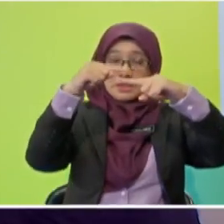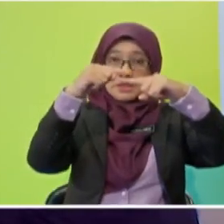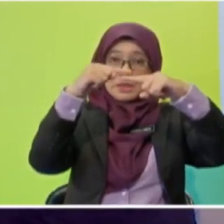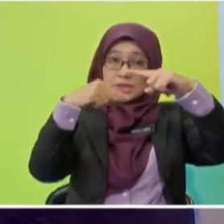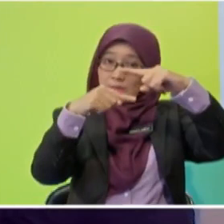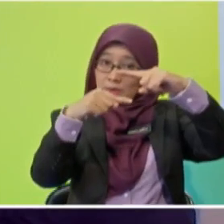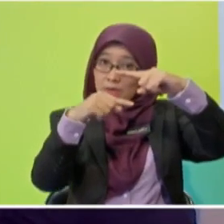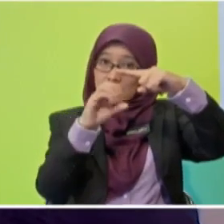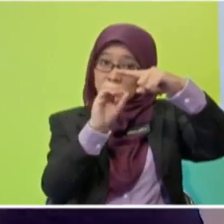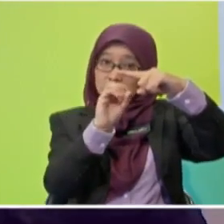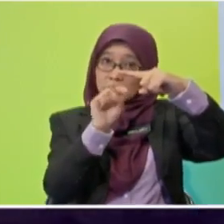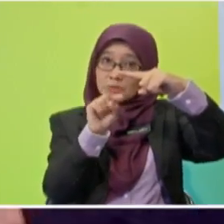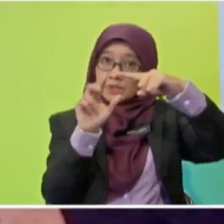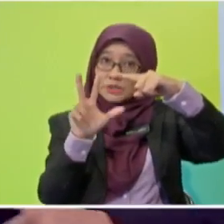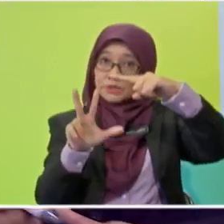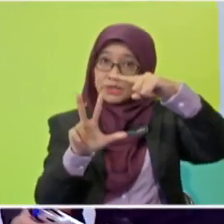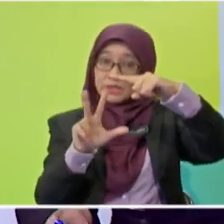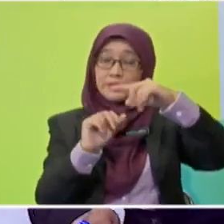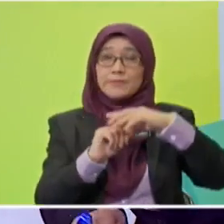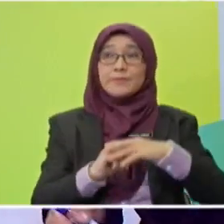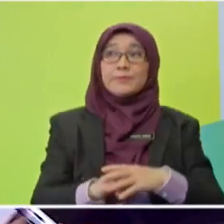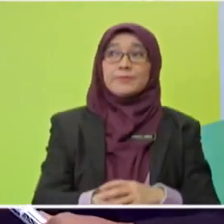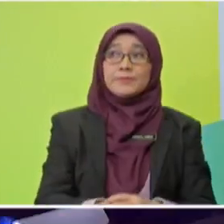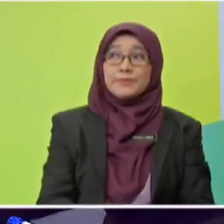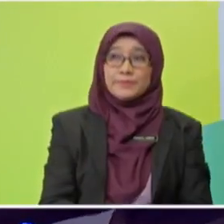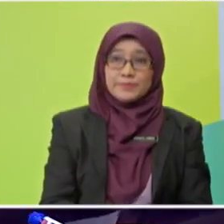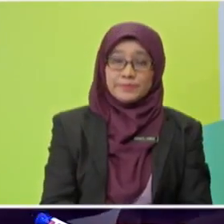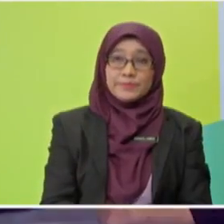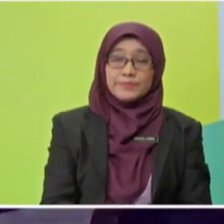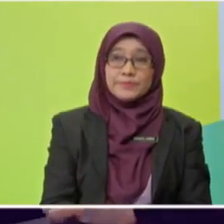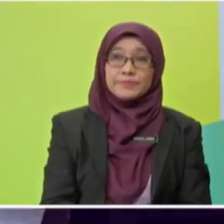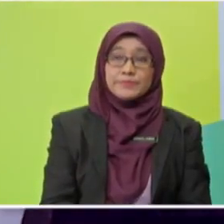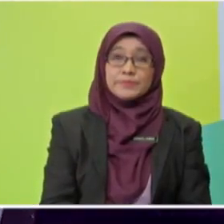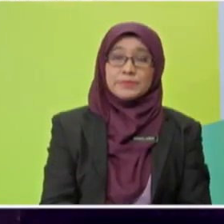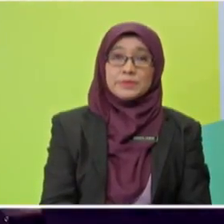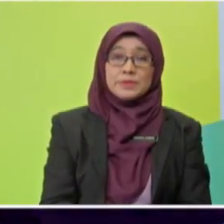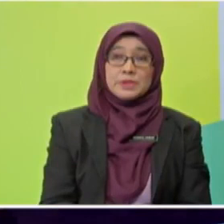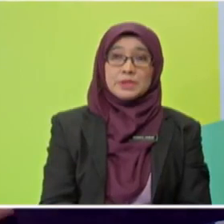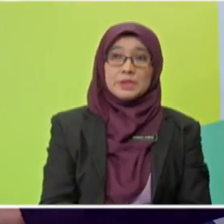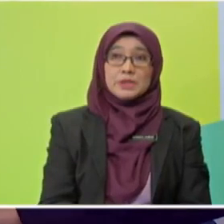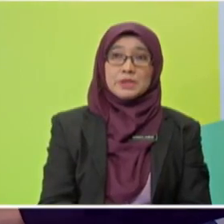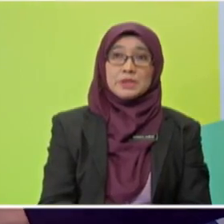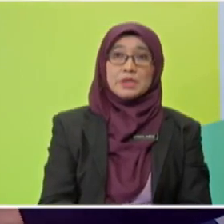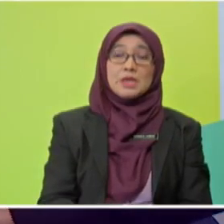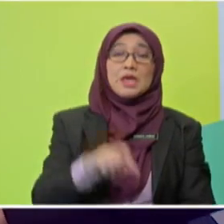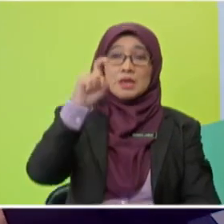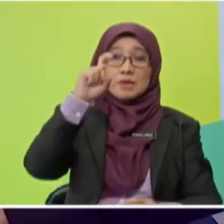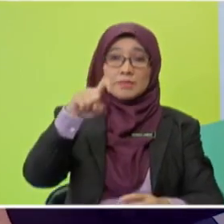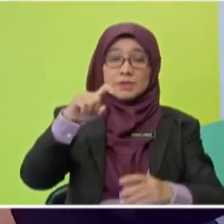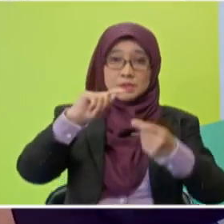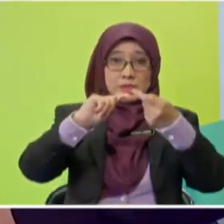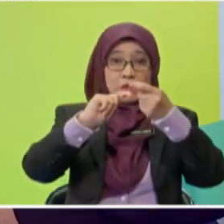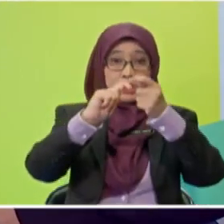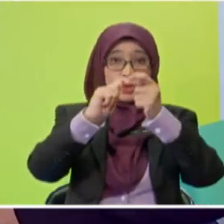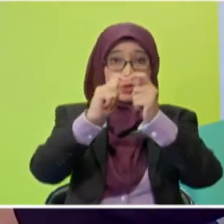you can't divide by 0.3. Remember what I told just now? This is the divisor, right? Divisor, we have to change it to whole